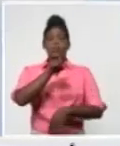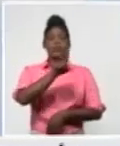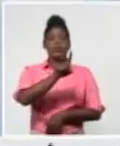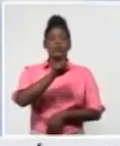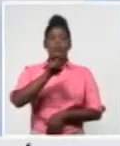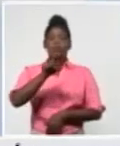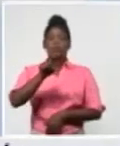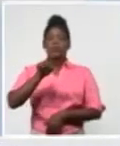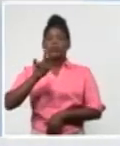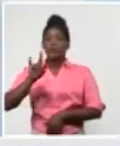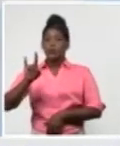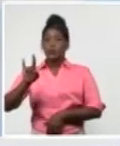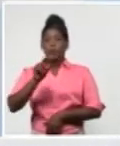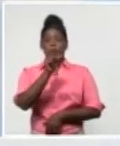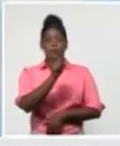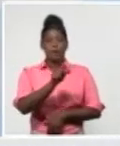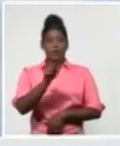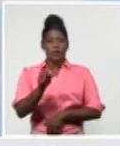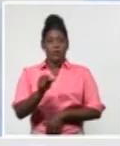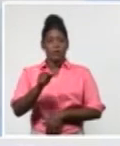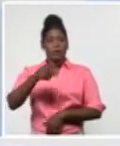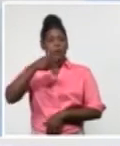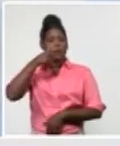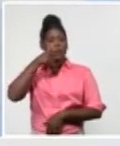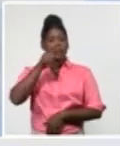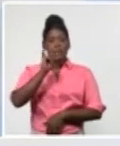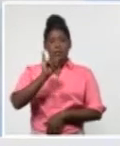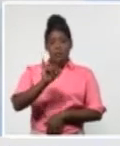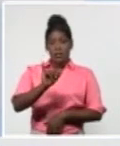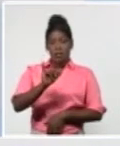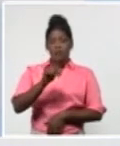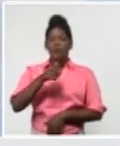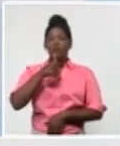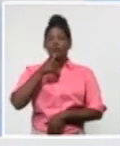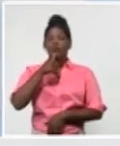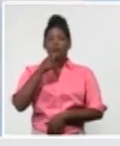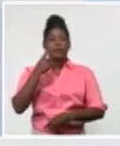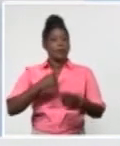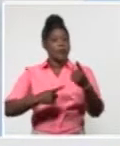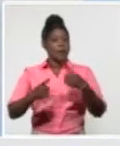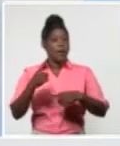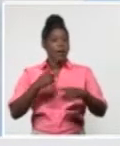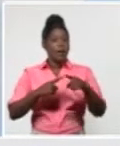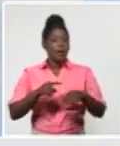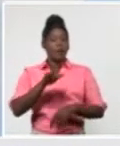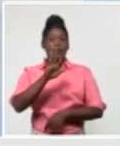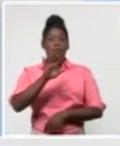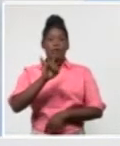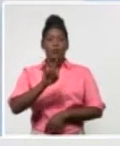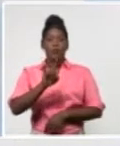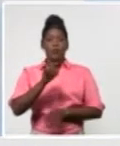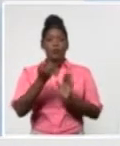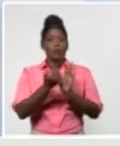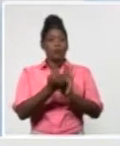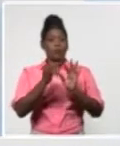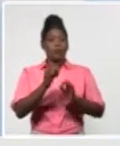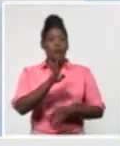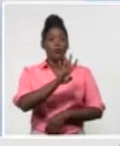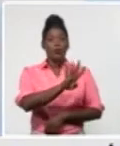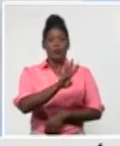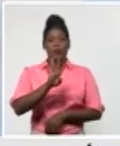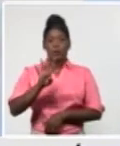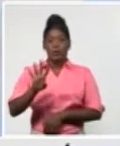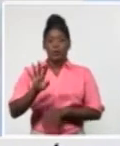Today we have 119 patients admitted to our hospitals, 6 in surveillance, 69 are suspects, 44